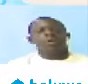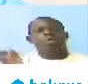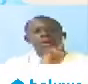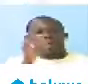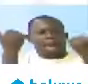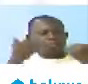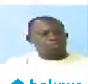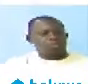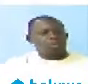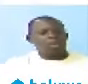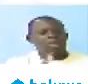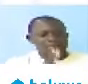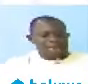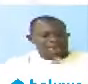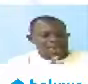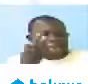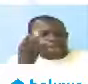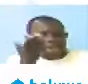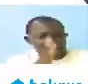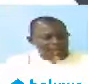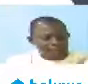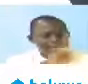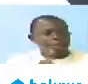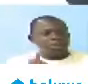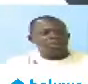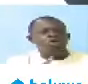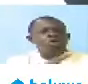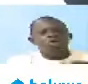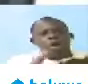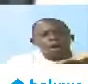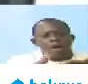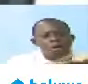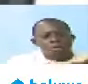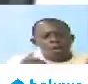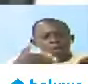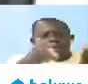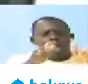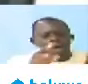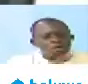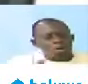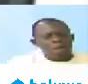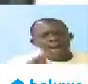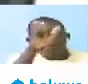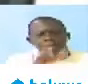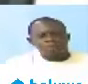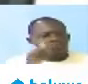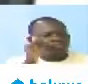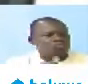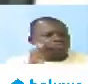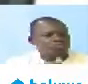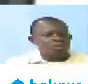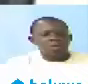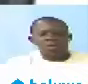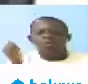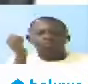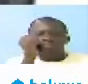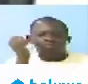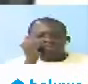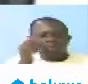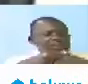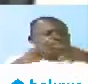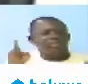What happens is, wherever we go, the normal route that normal passengers are taken by is